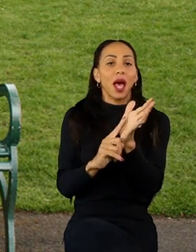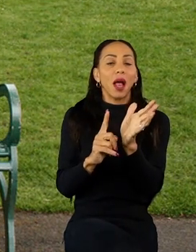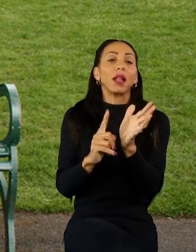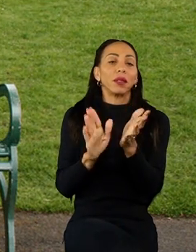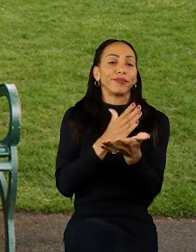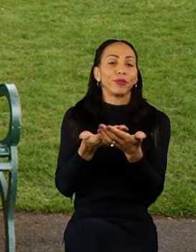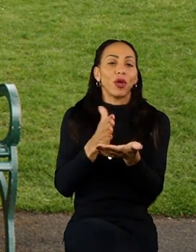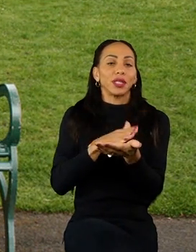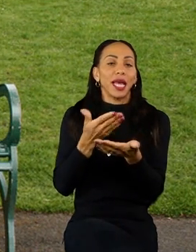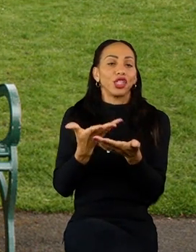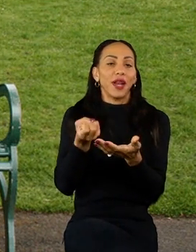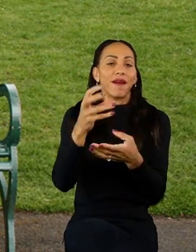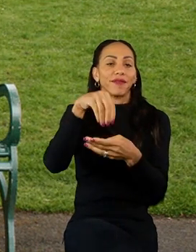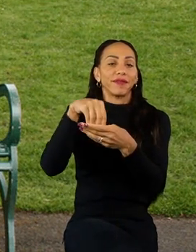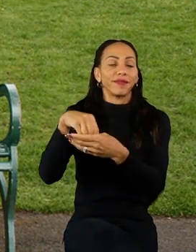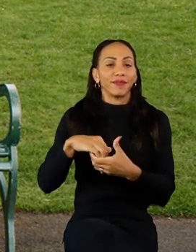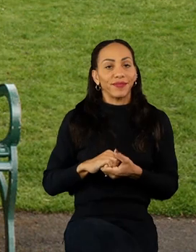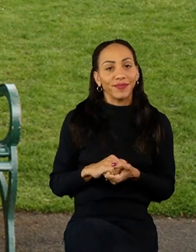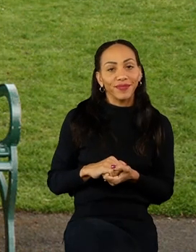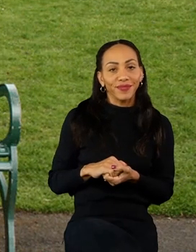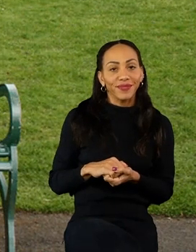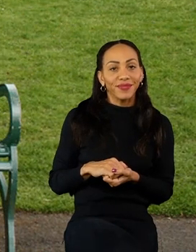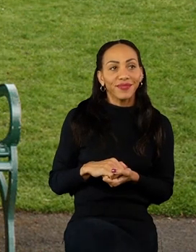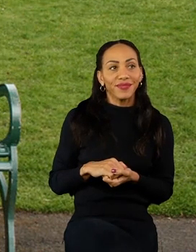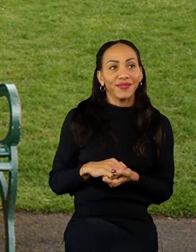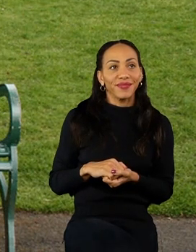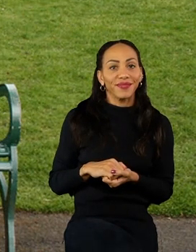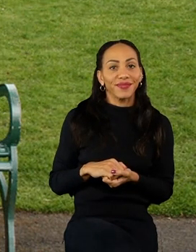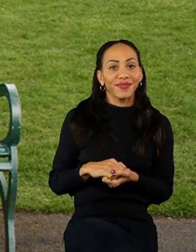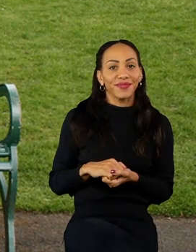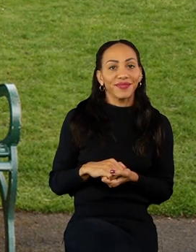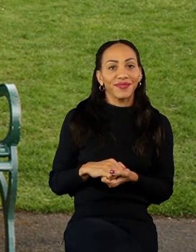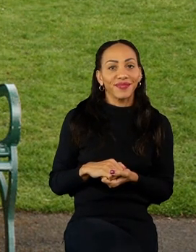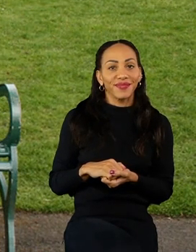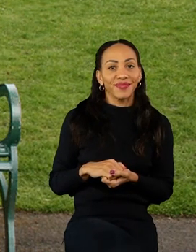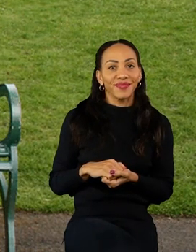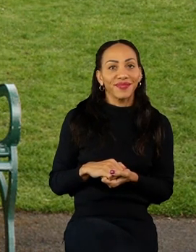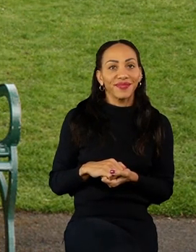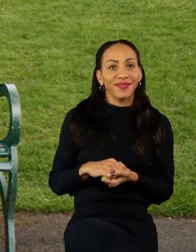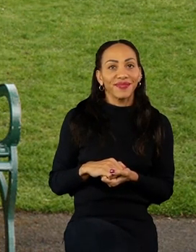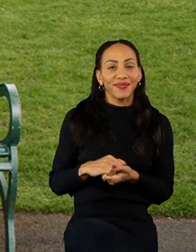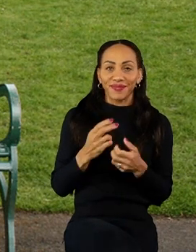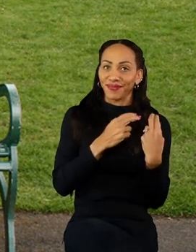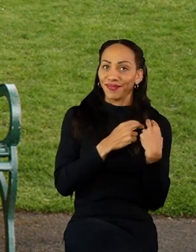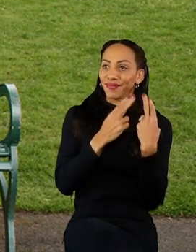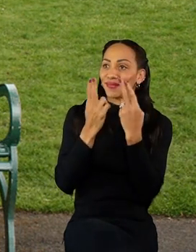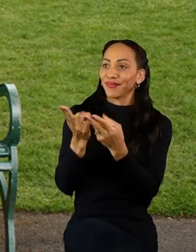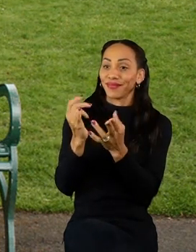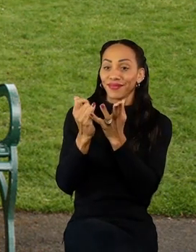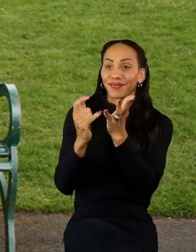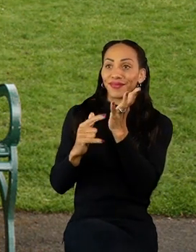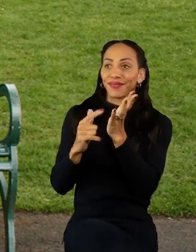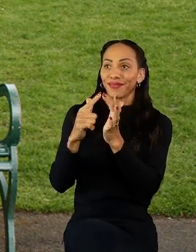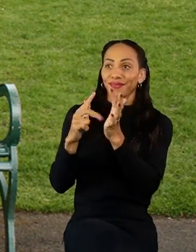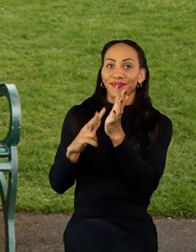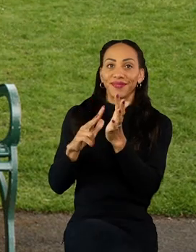video now to everybody. That includes full BSL translation on there as well now. So let me